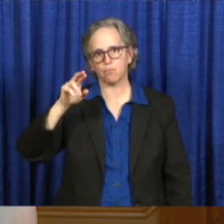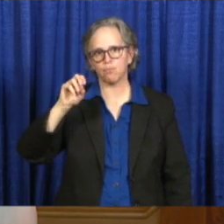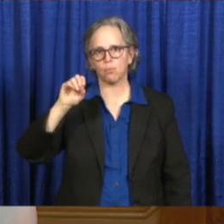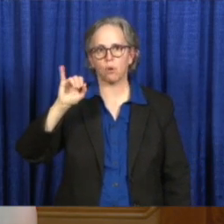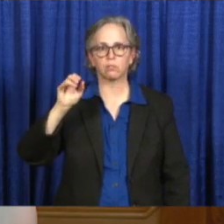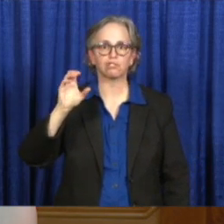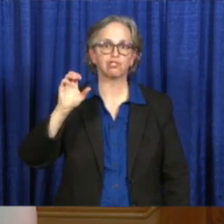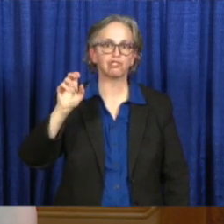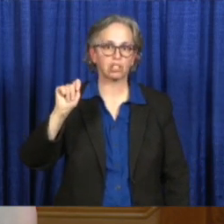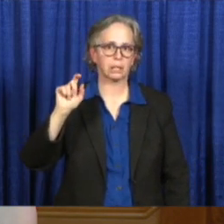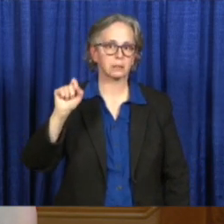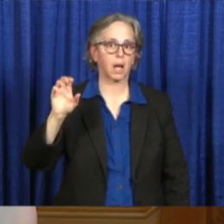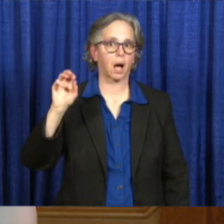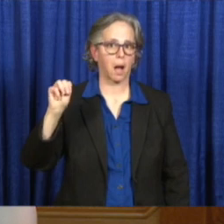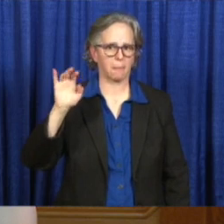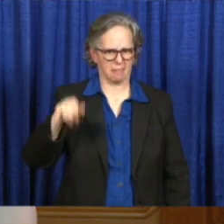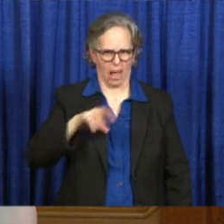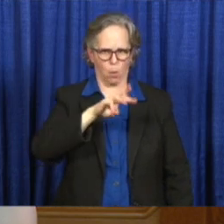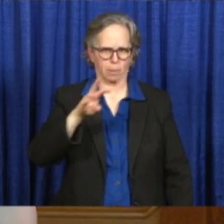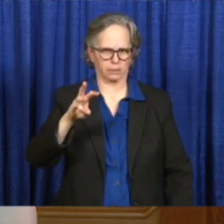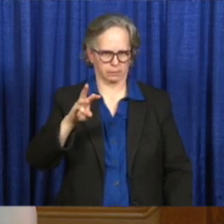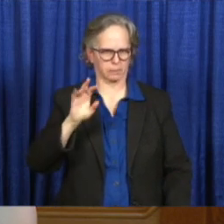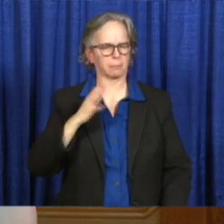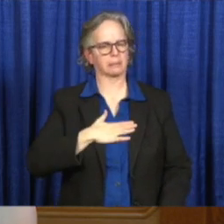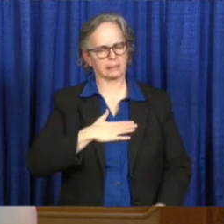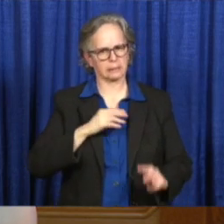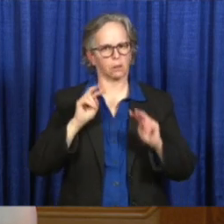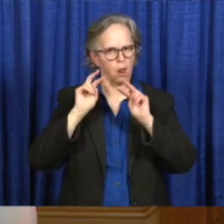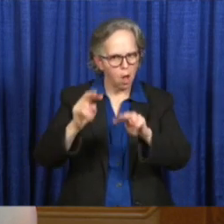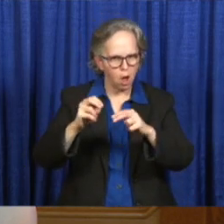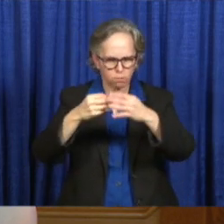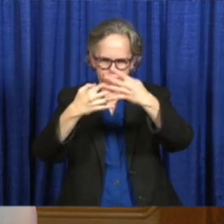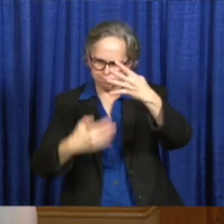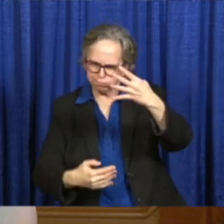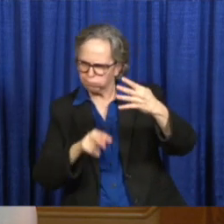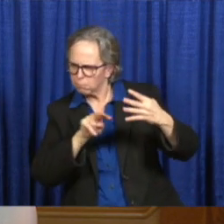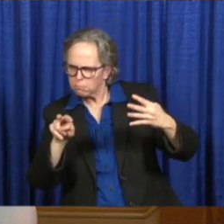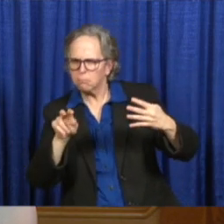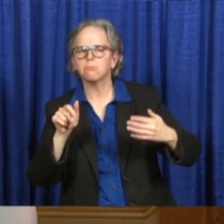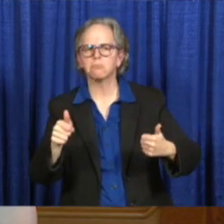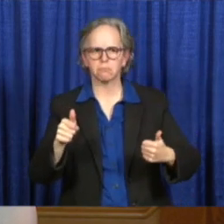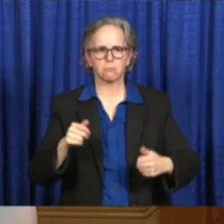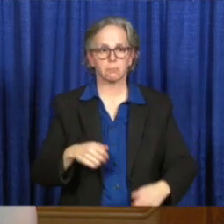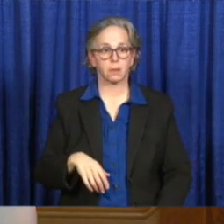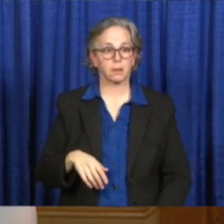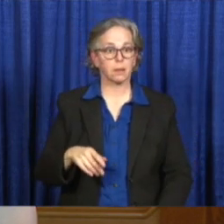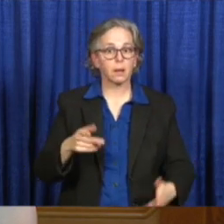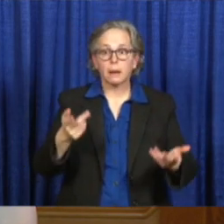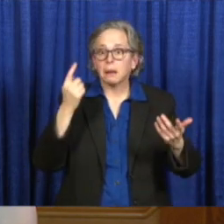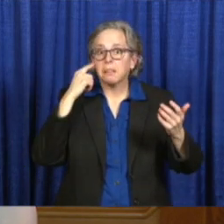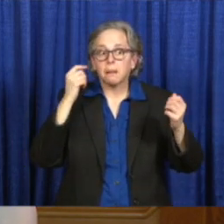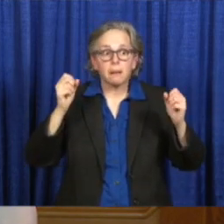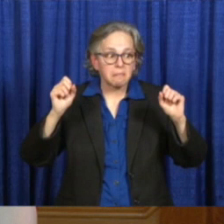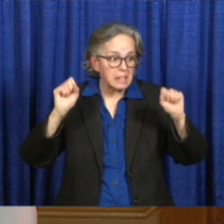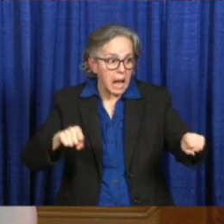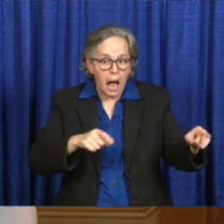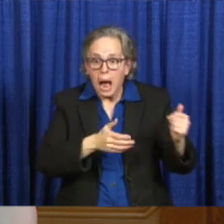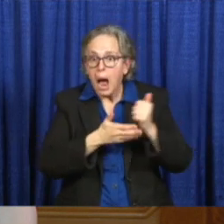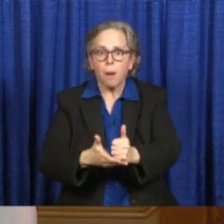different things that we need. Please take a look at that to see whether or not you can help us move